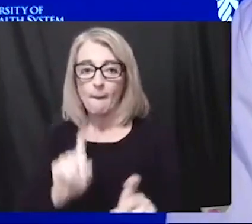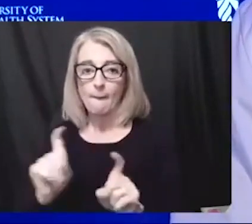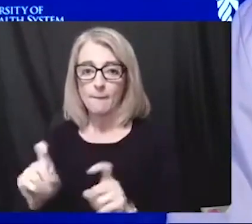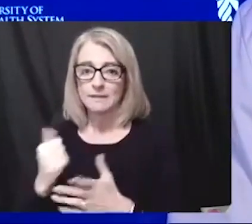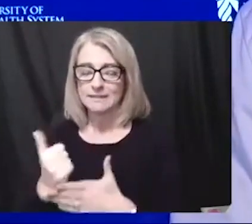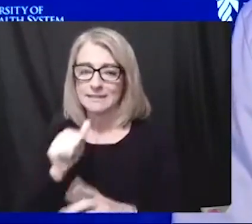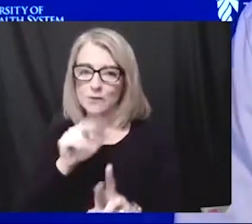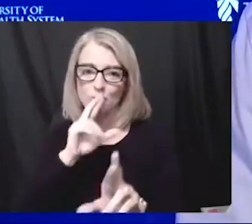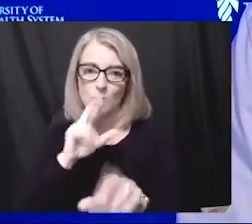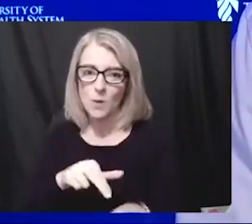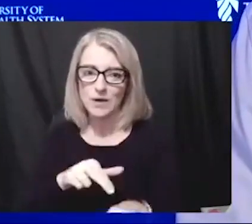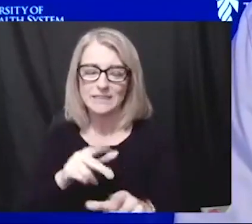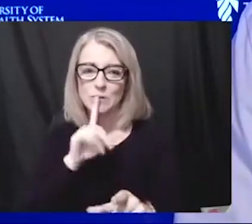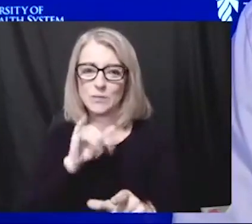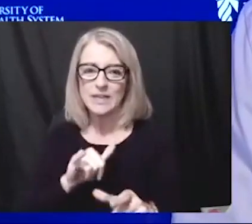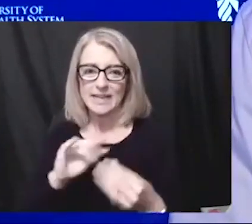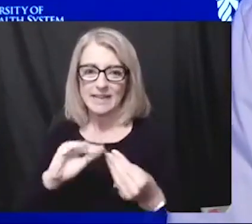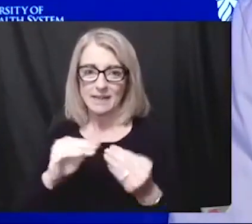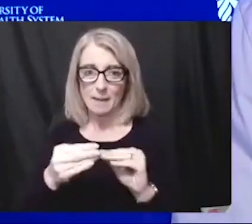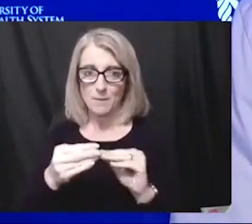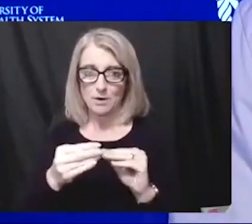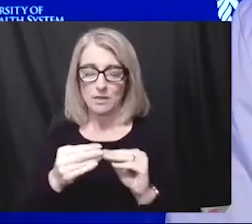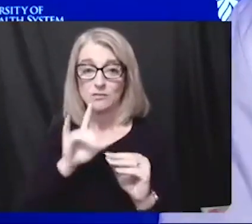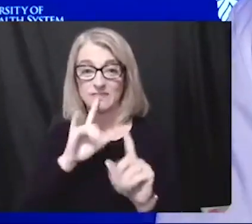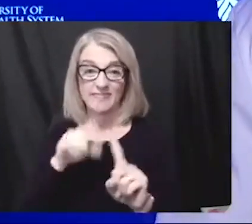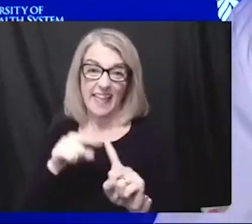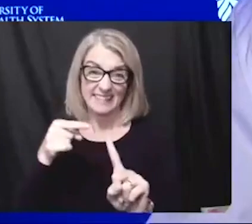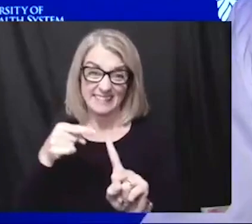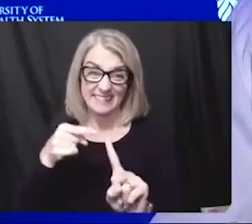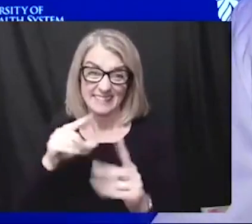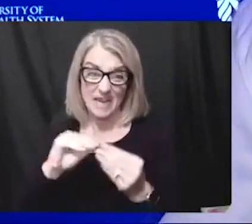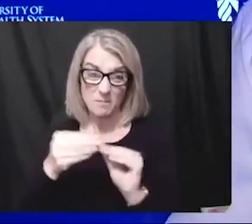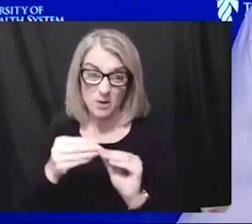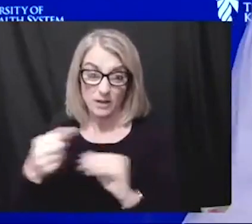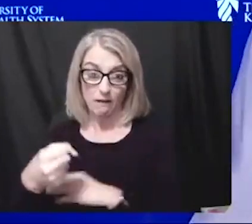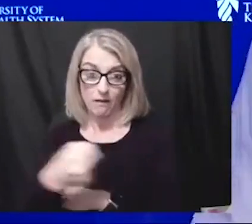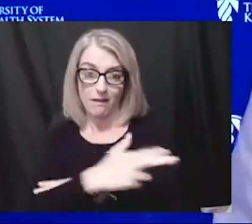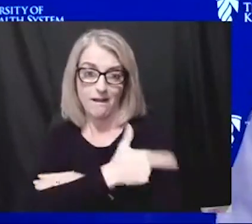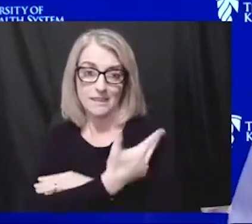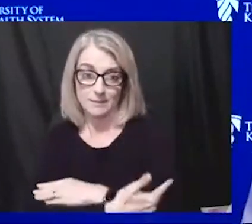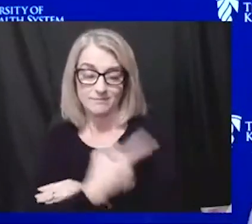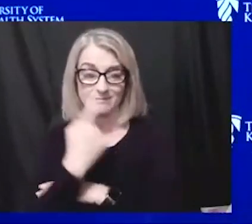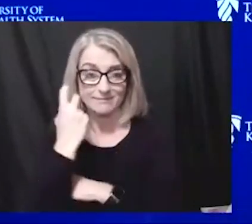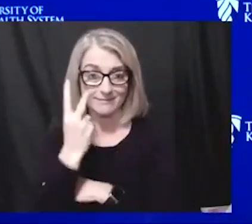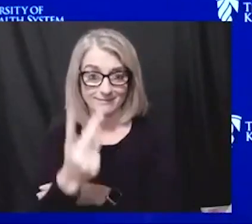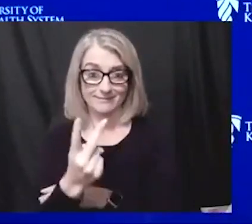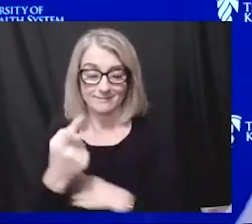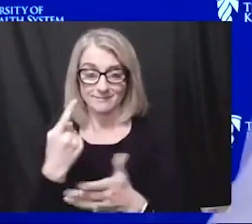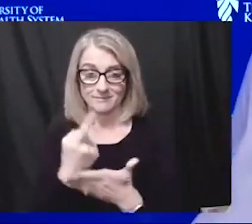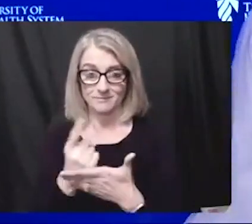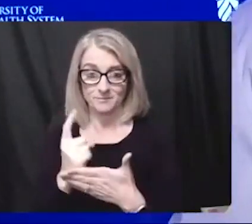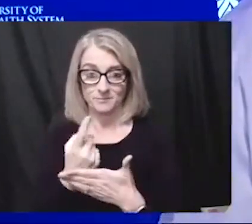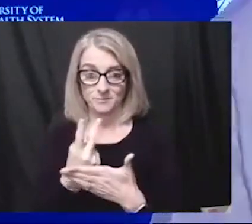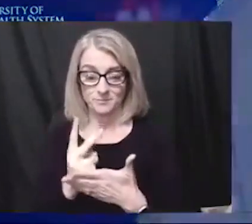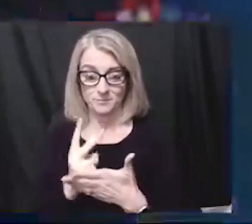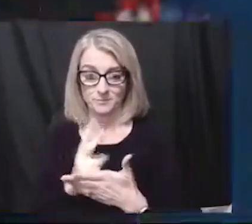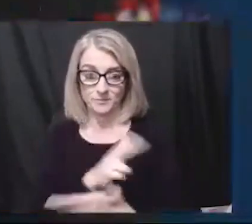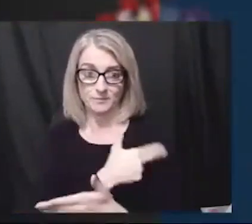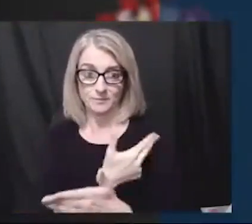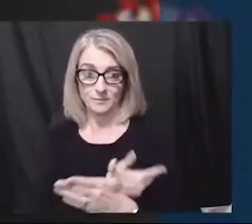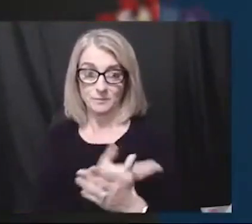there's an important point here to be made. And we'll talk a little bit about it more tomorrow. But if you look at the data, for those who are 65 and older, I believe